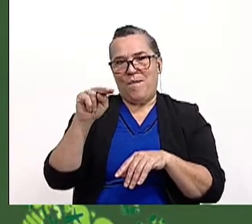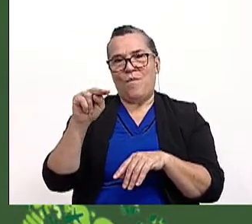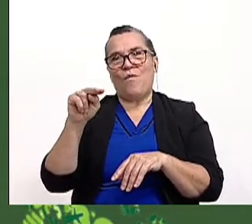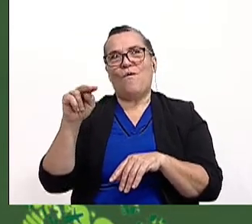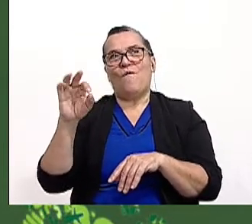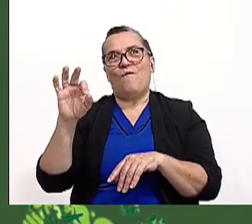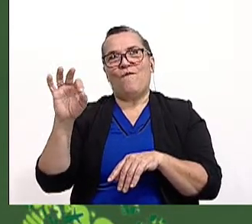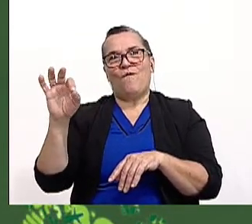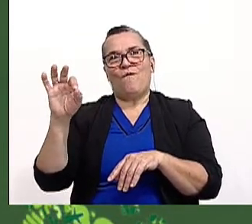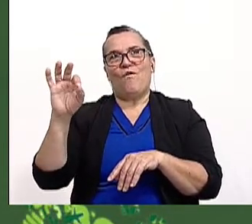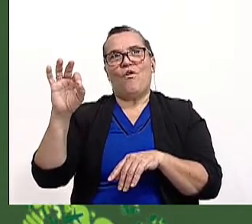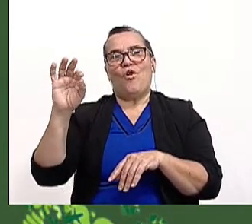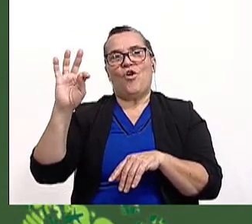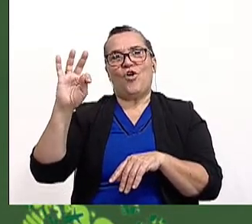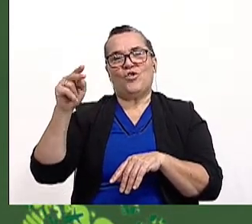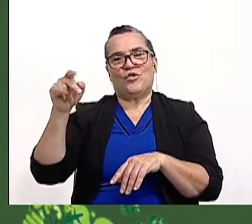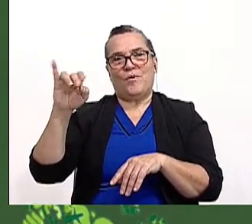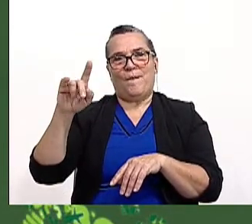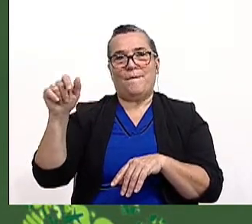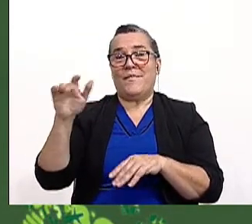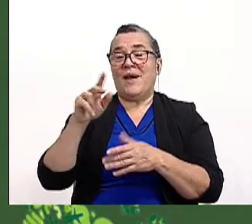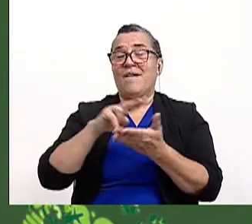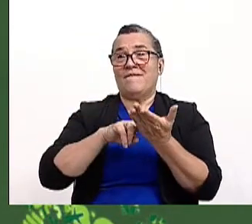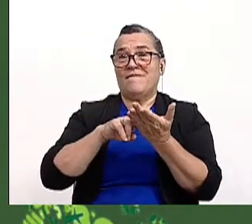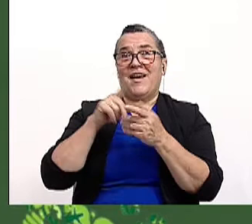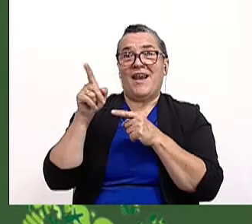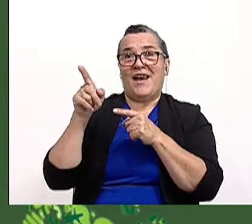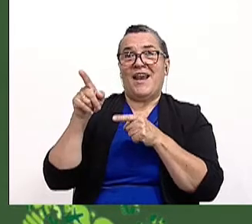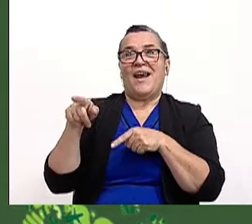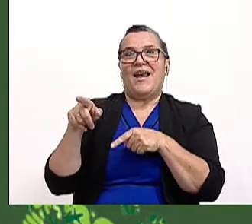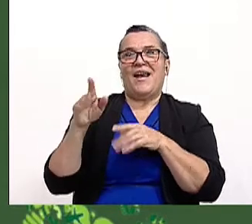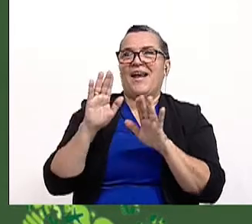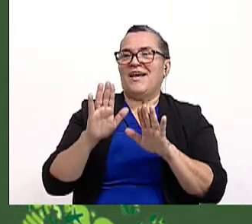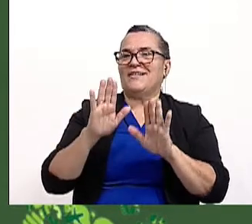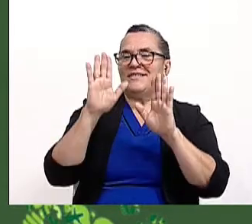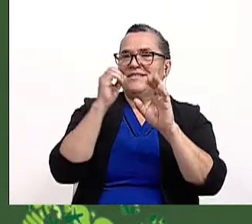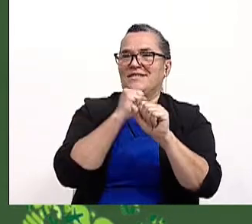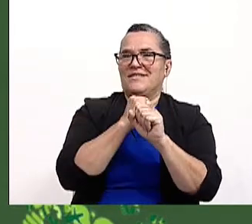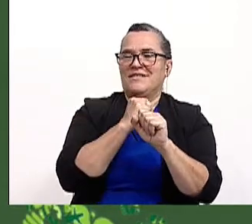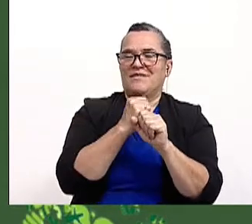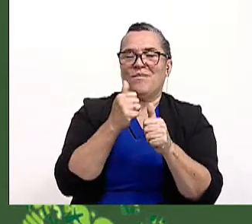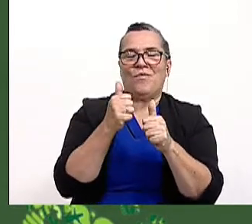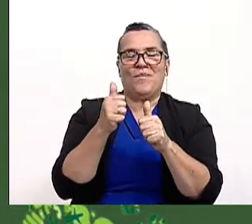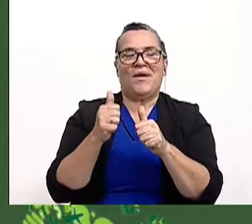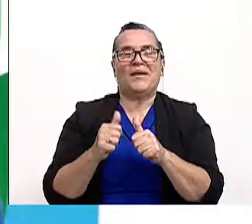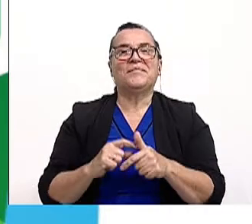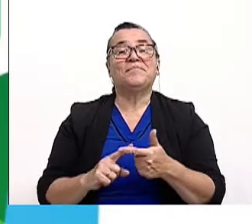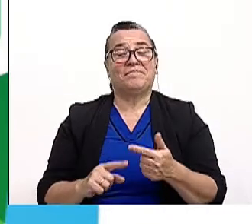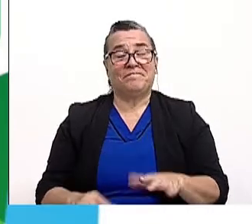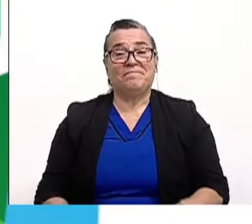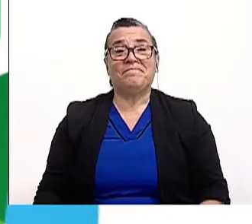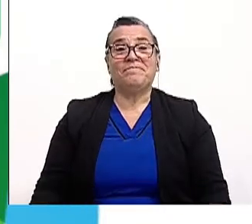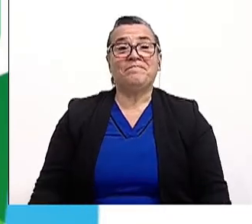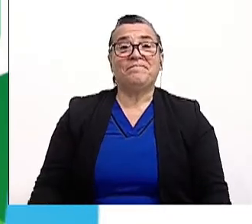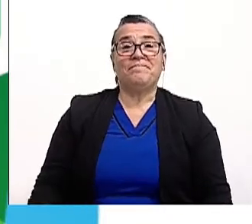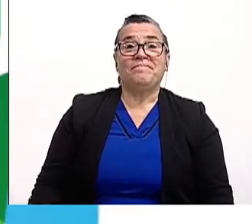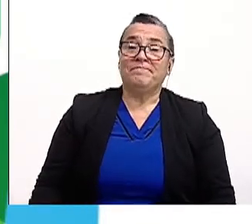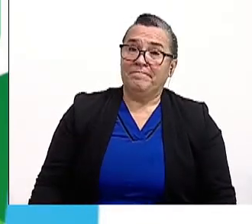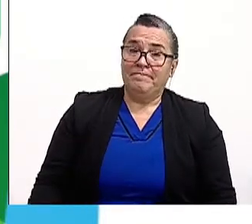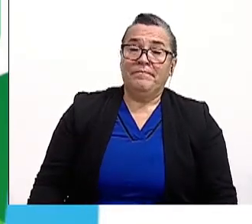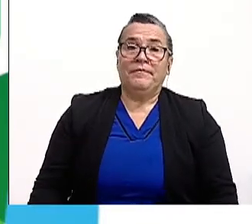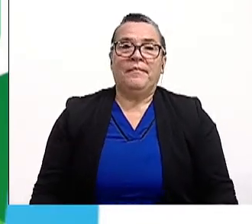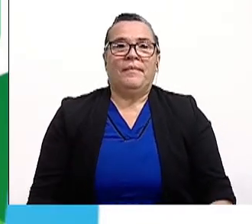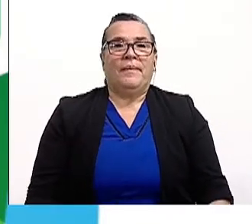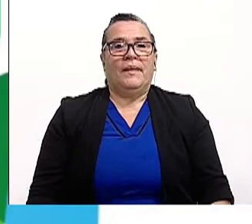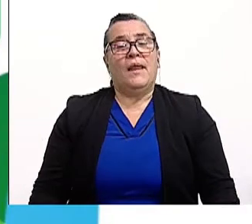at the footprint here that is green. Excellent job, guys. Very good. Okay, very